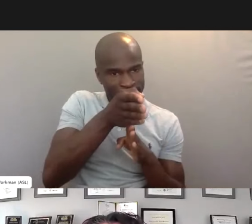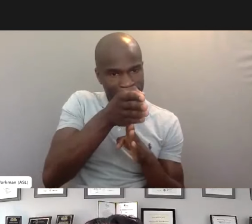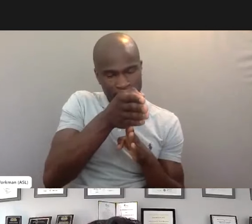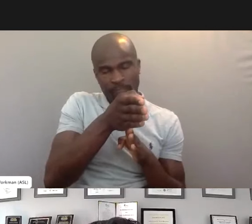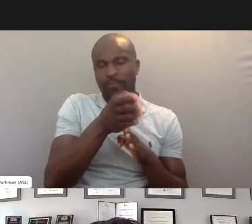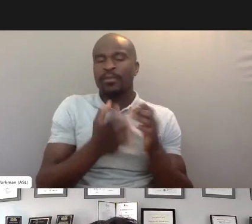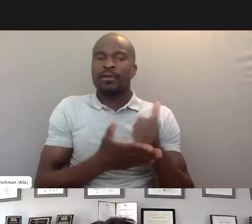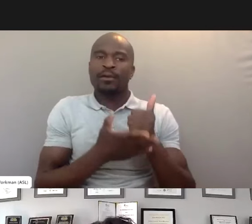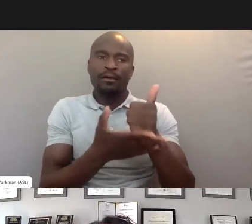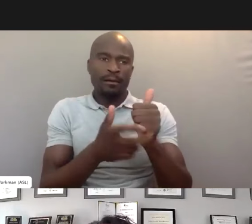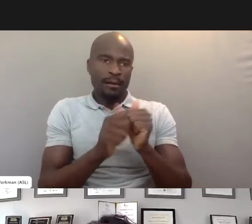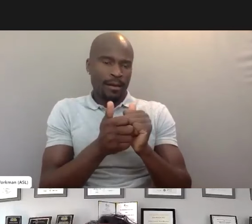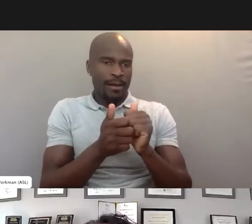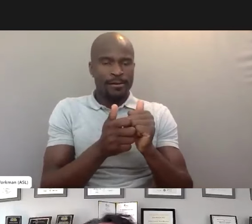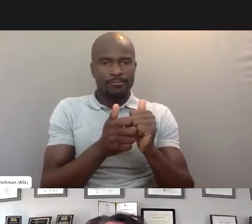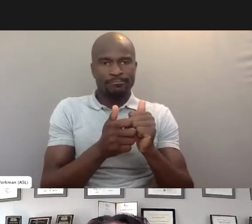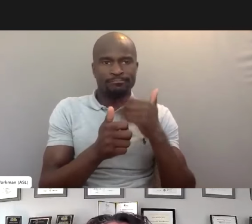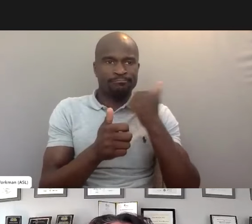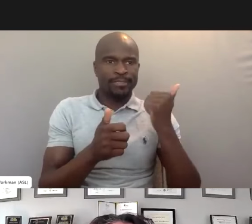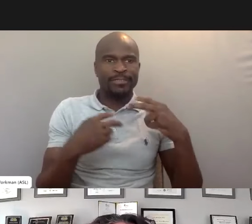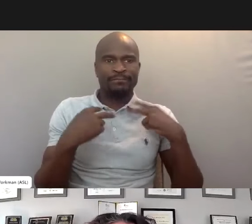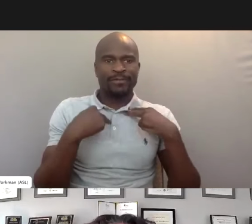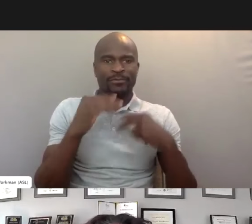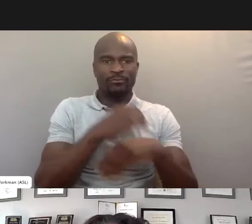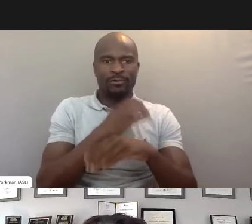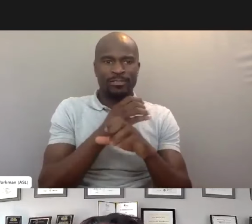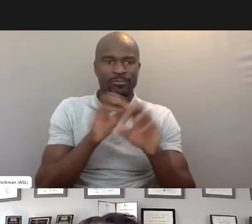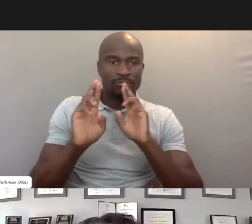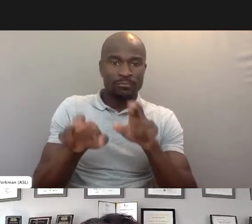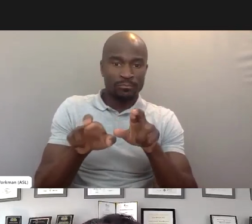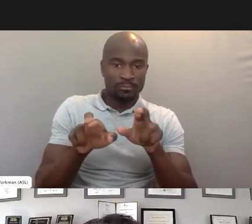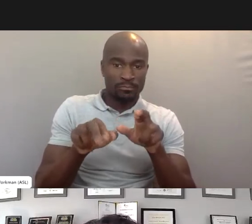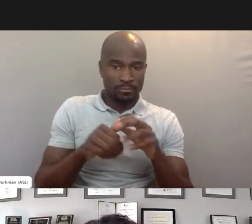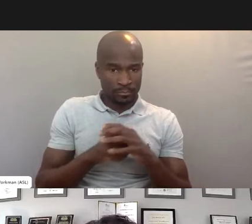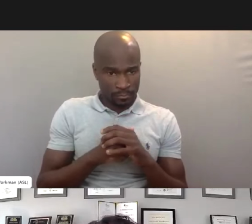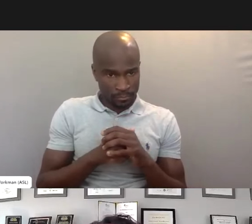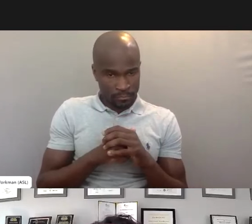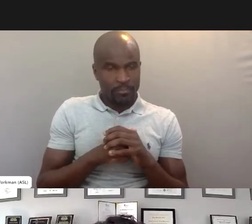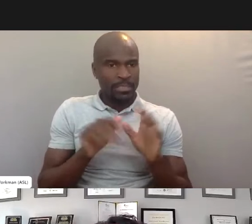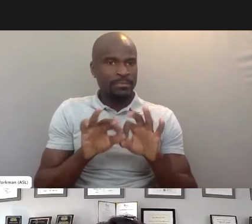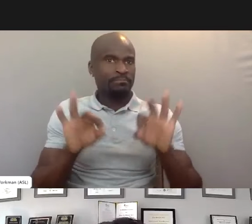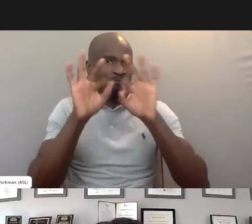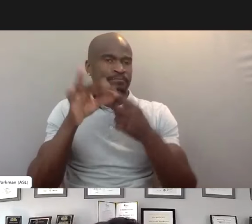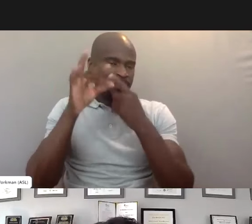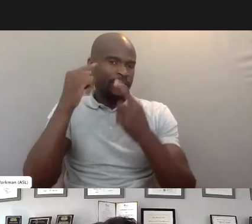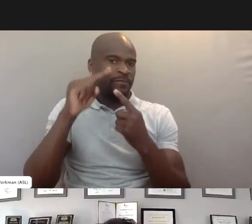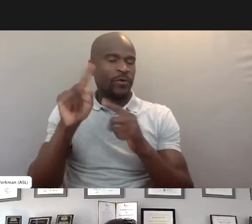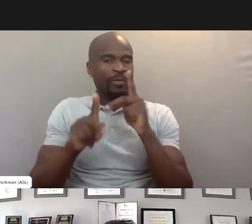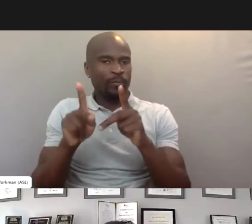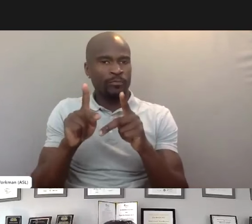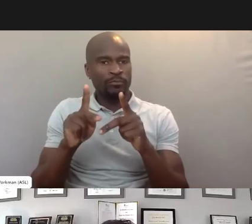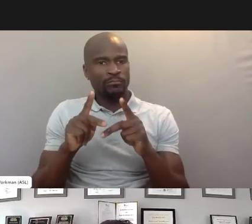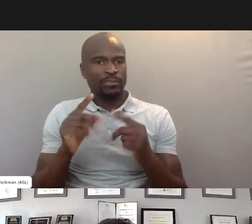some crisis response for victims of crime, but also specifically for mass violence. Their framework